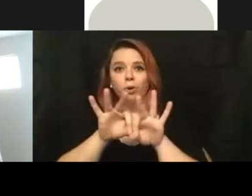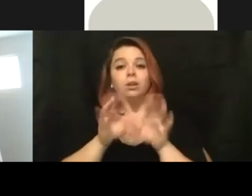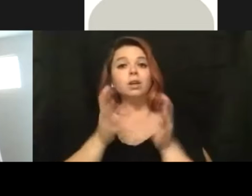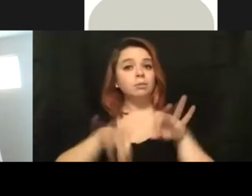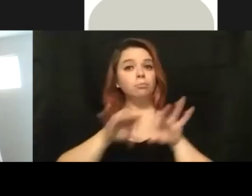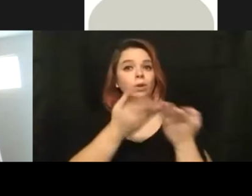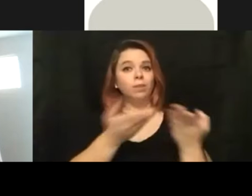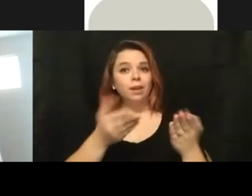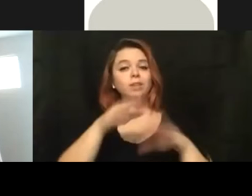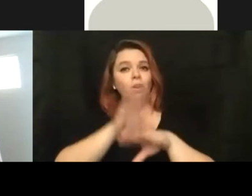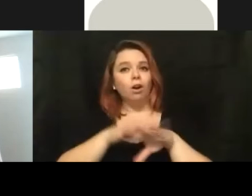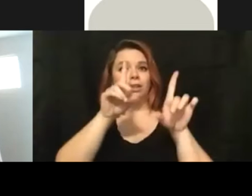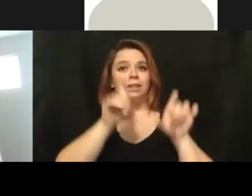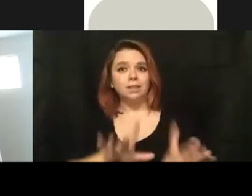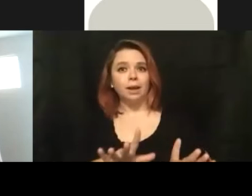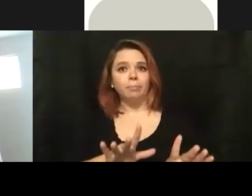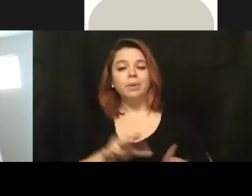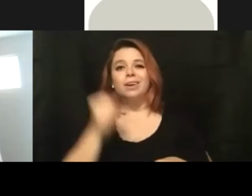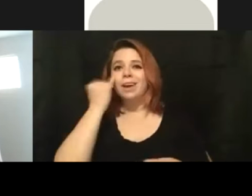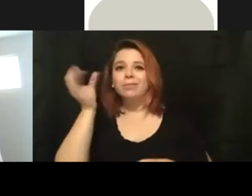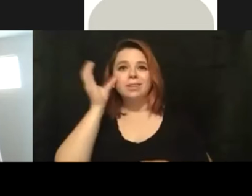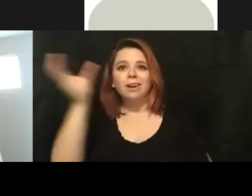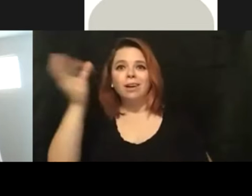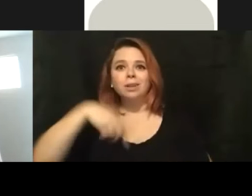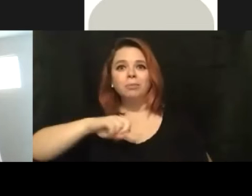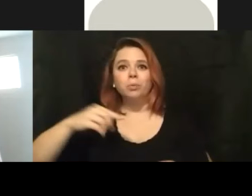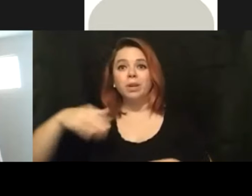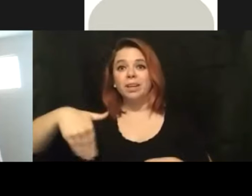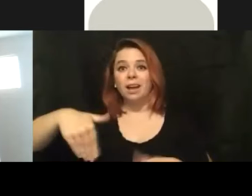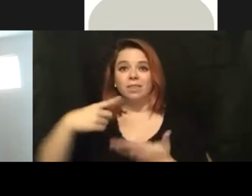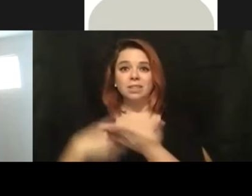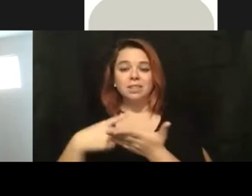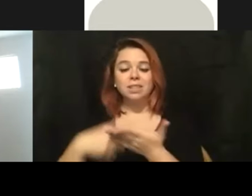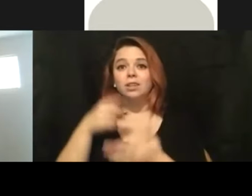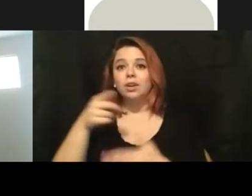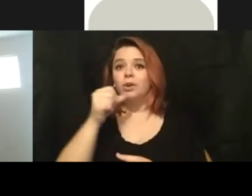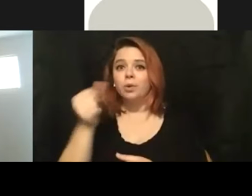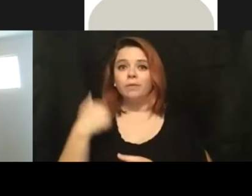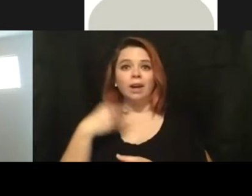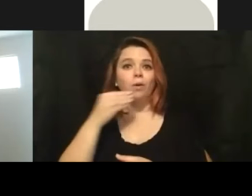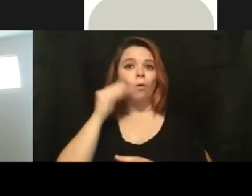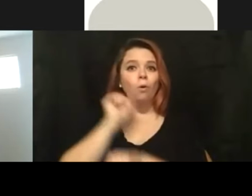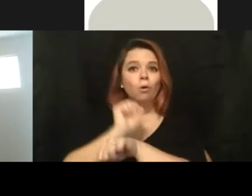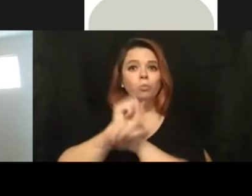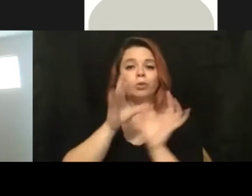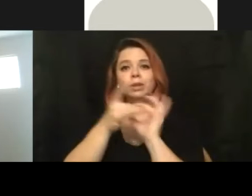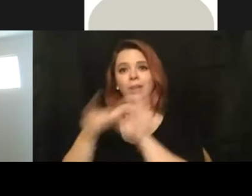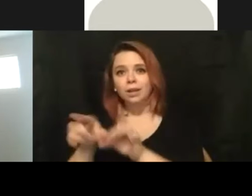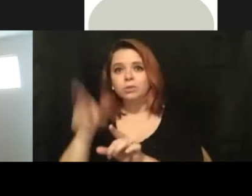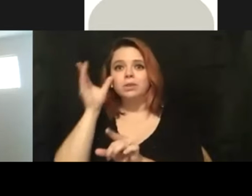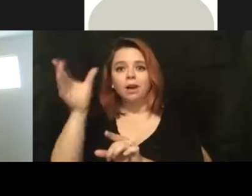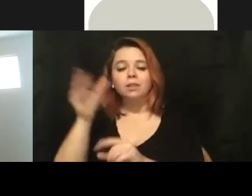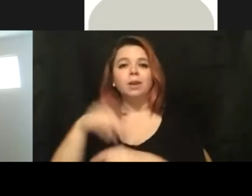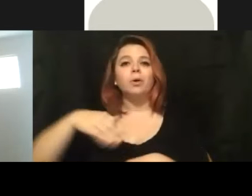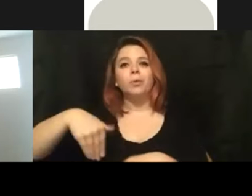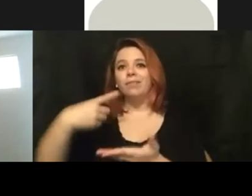If there is a concept that we haven't talked about in class, that you haven't had a homework assignment about, right, that isn't been addressed in